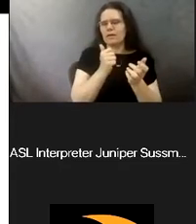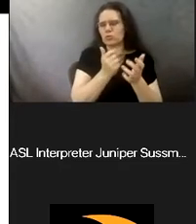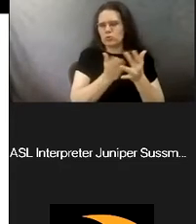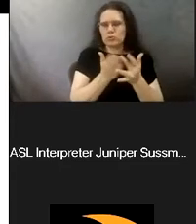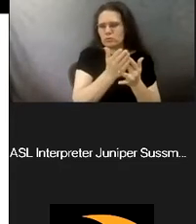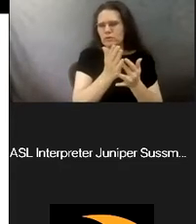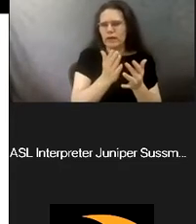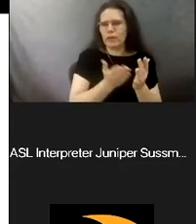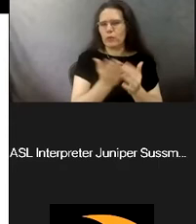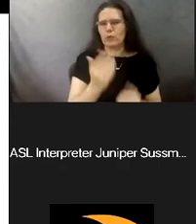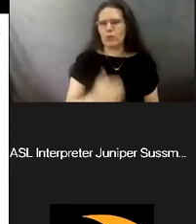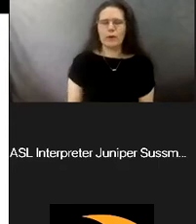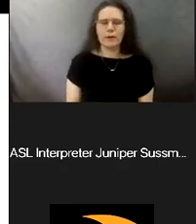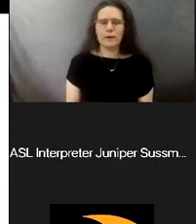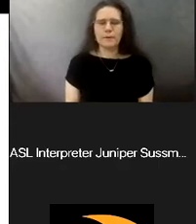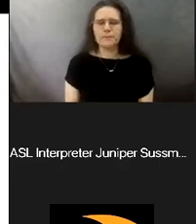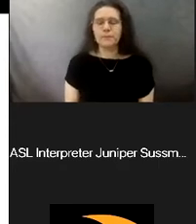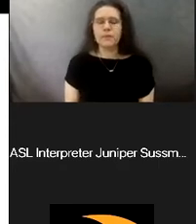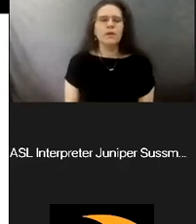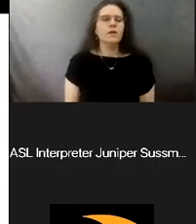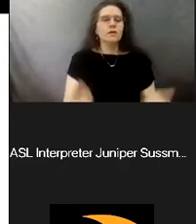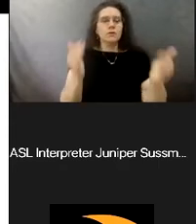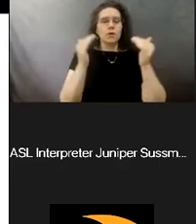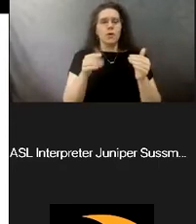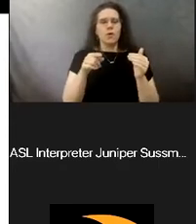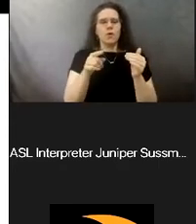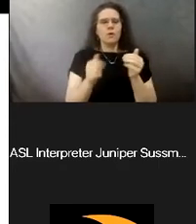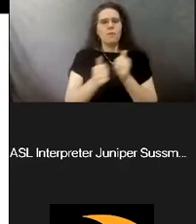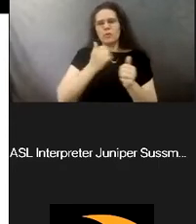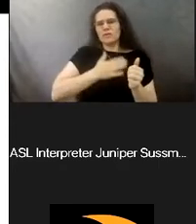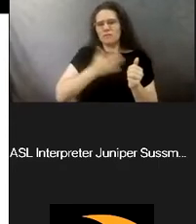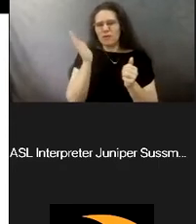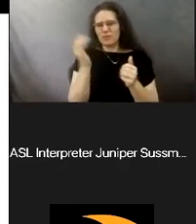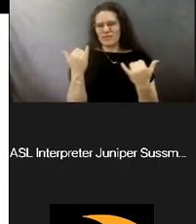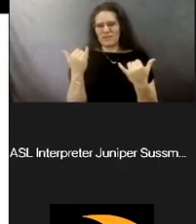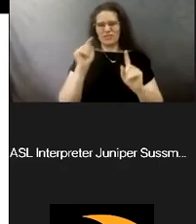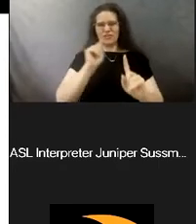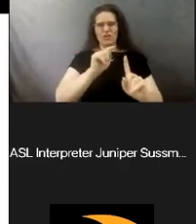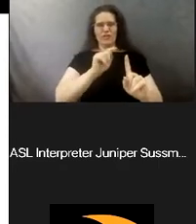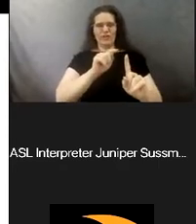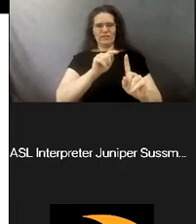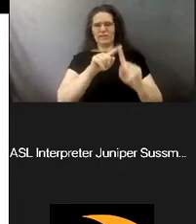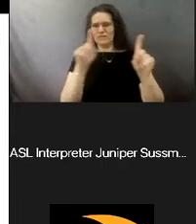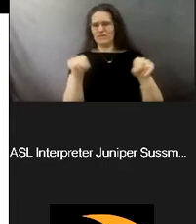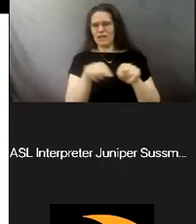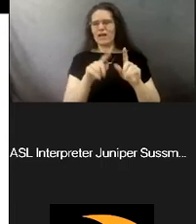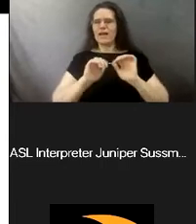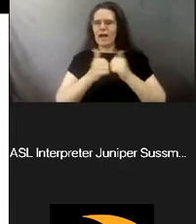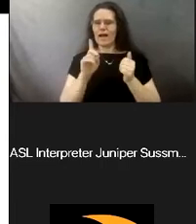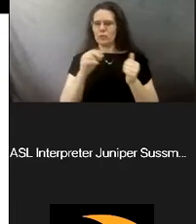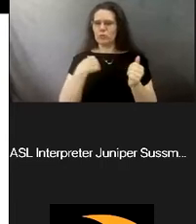And this is where I'd like to spend the bulk of the time that I have for this presentation, is really talking about how we can support our